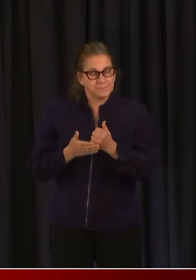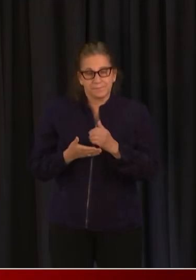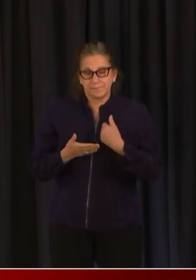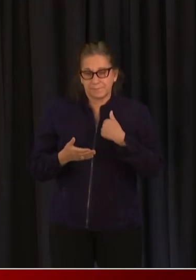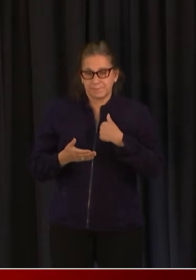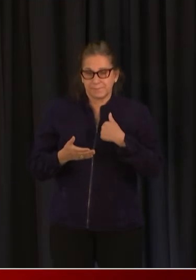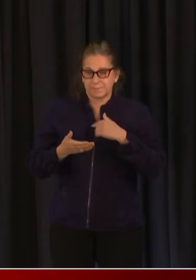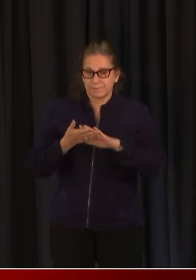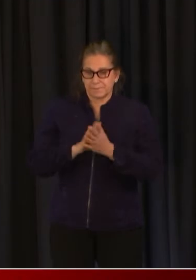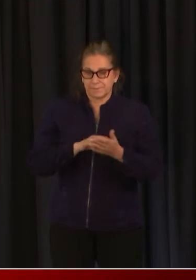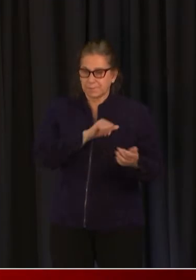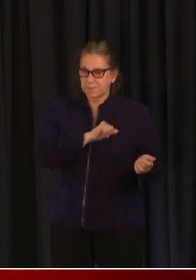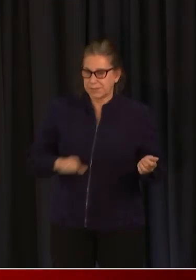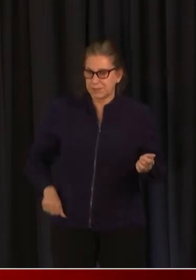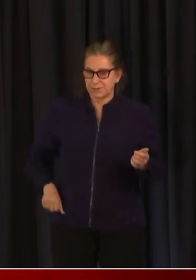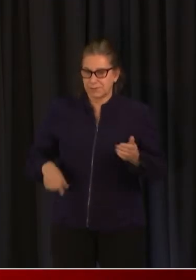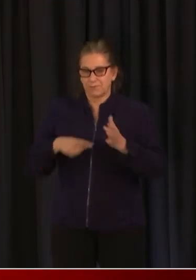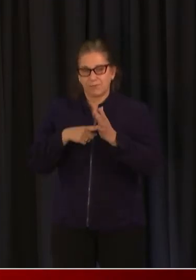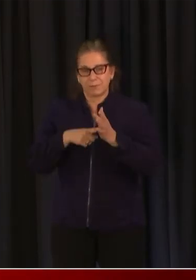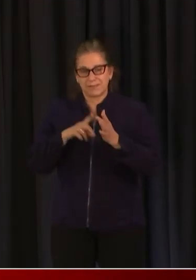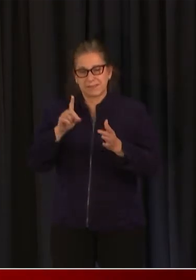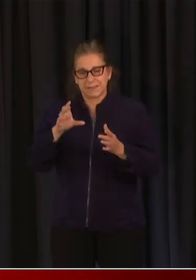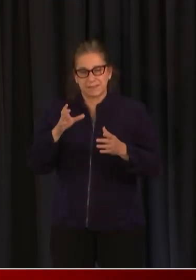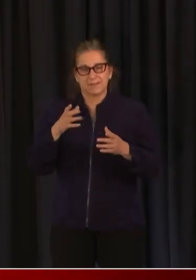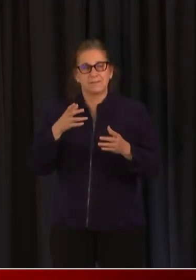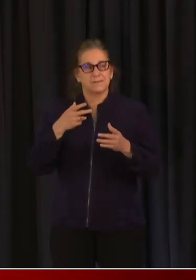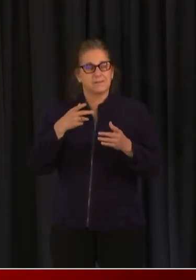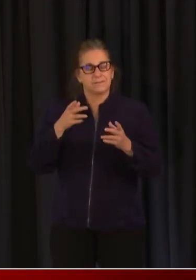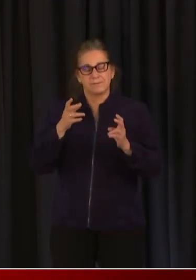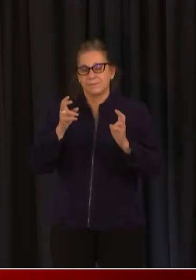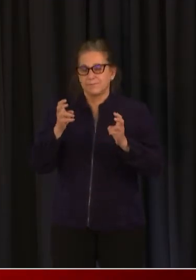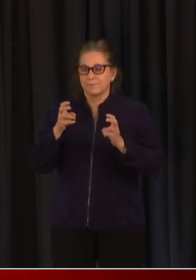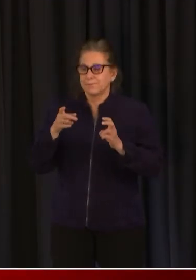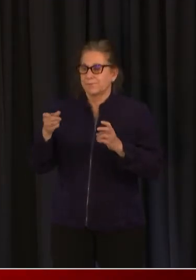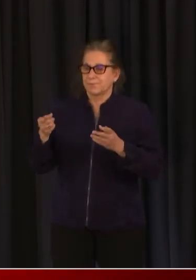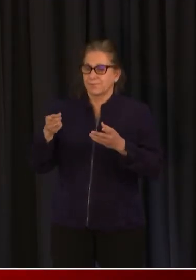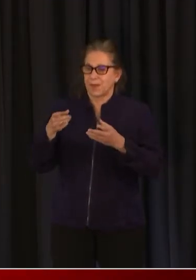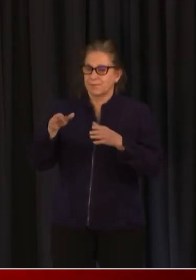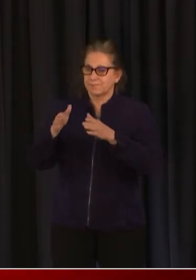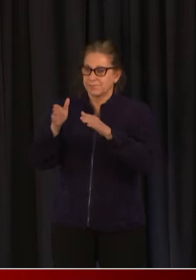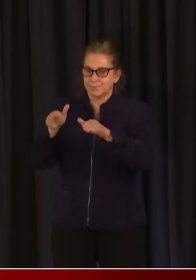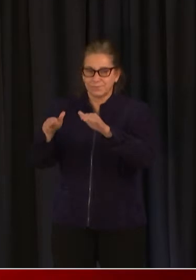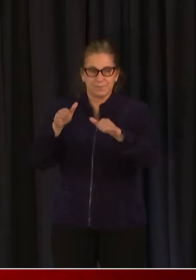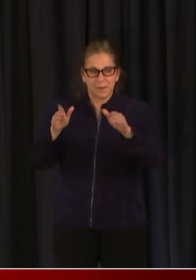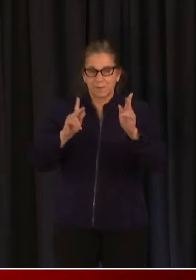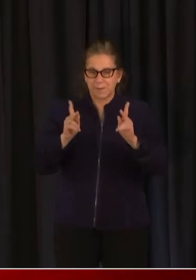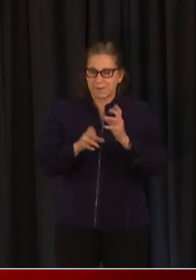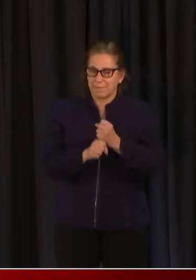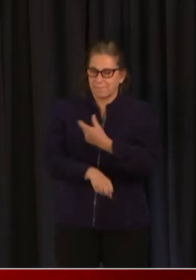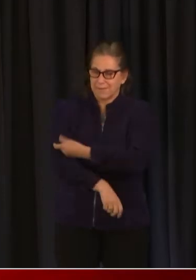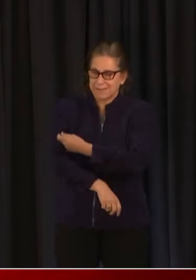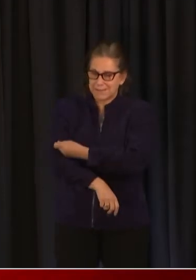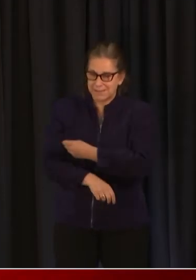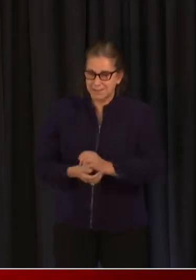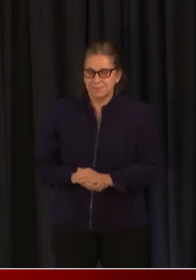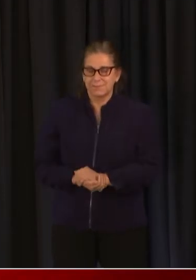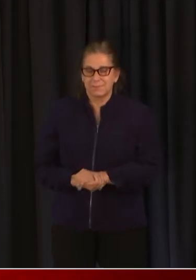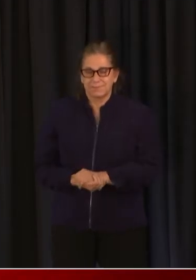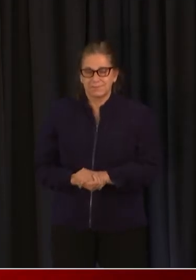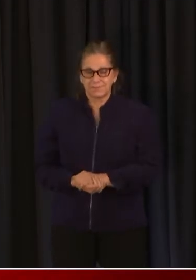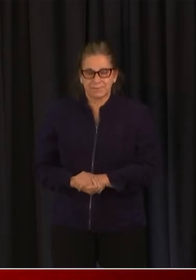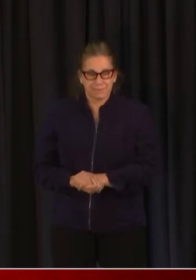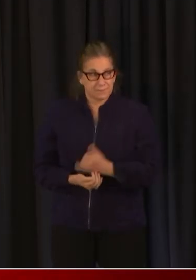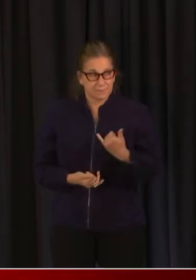Action. Next, I want to talk to you about, I think we spoke